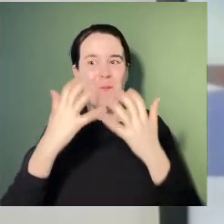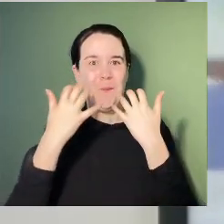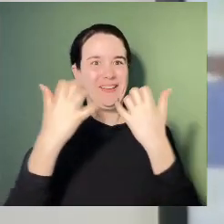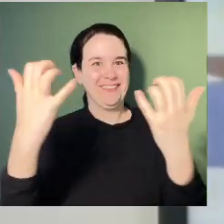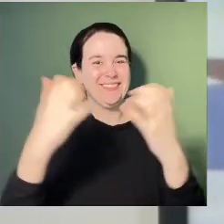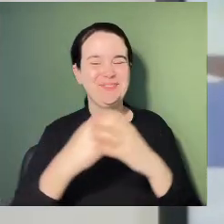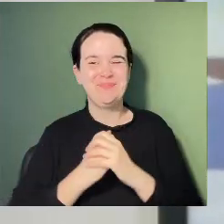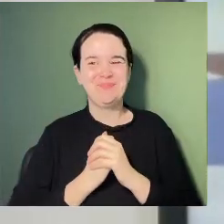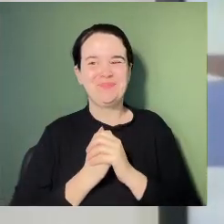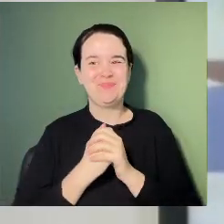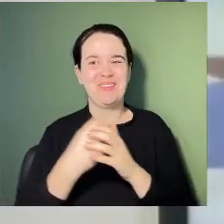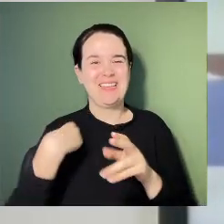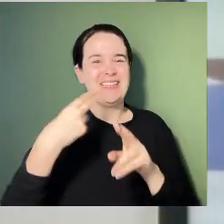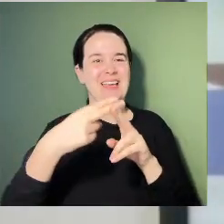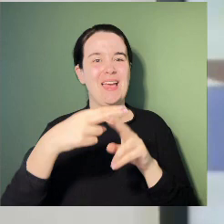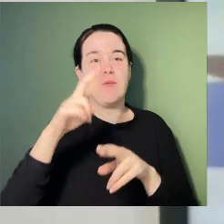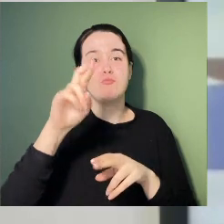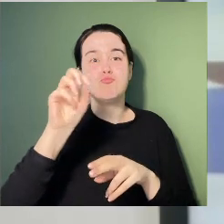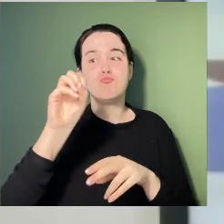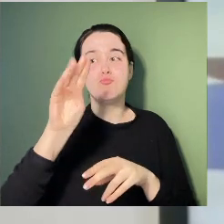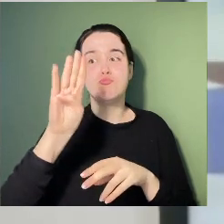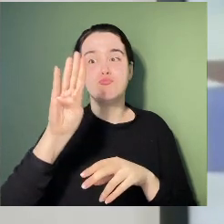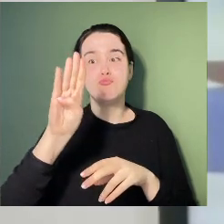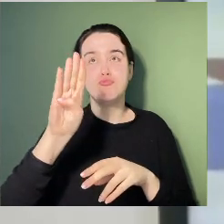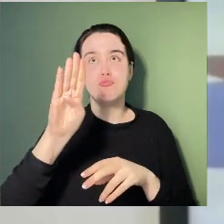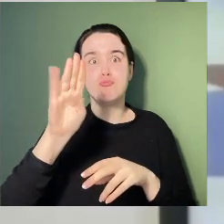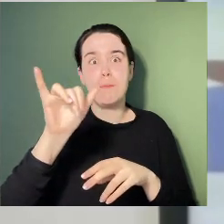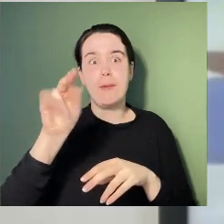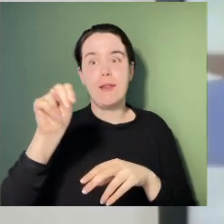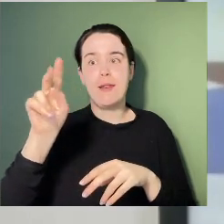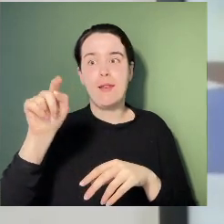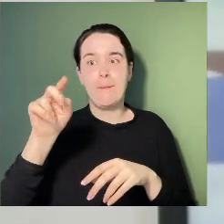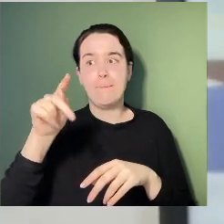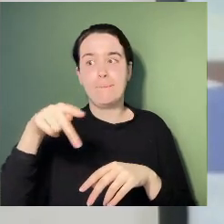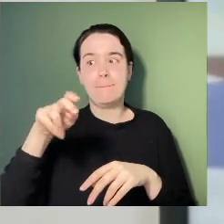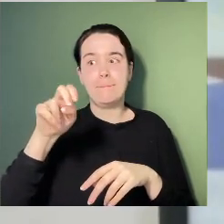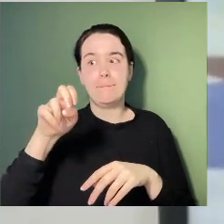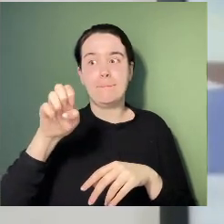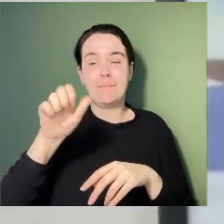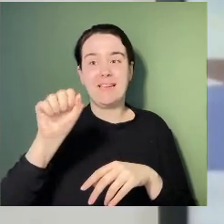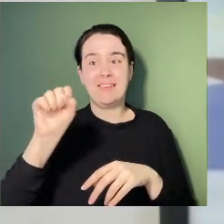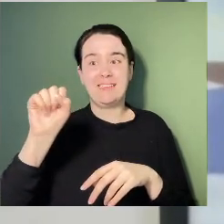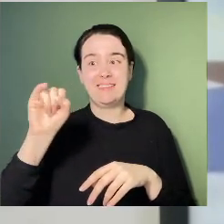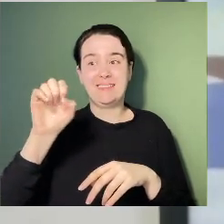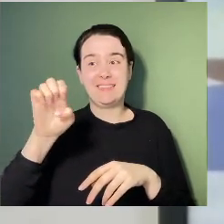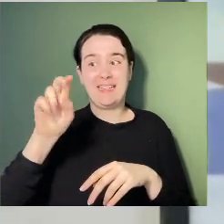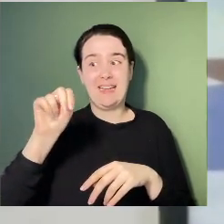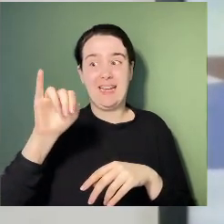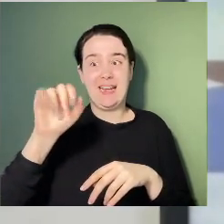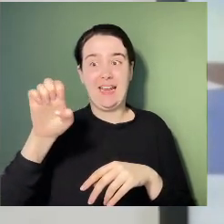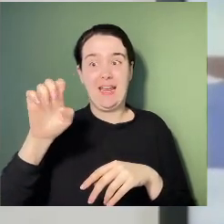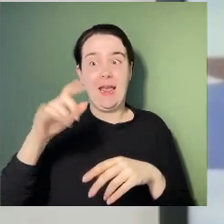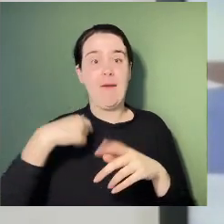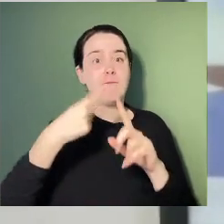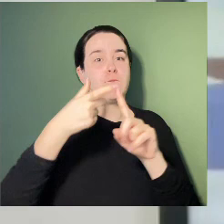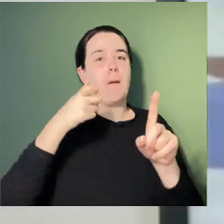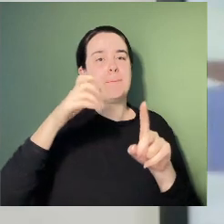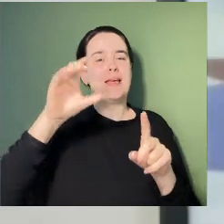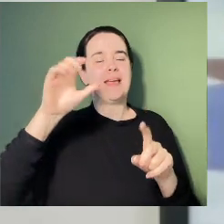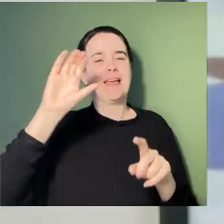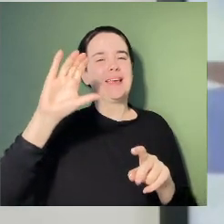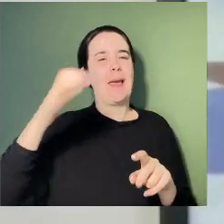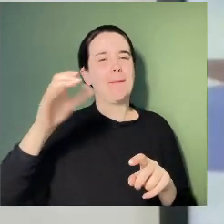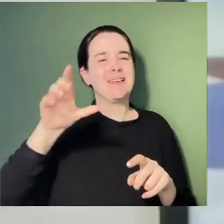My name is Robin Pesensi. I am a brown woman from Cape Town in South Africa. I have very